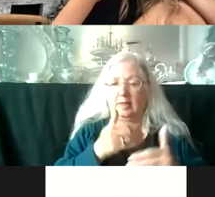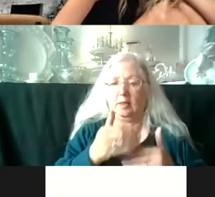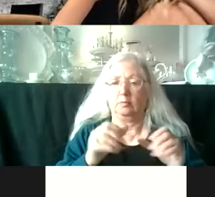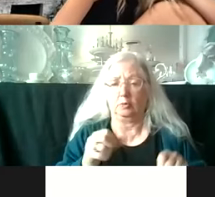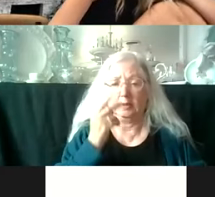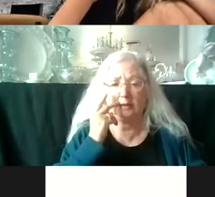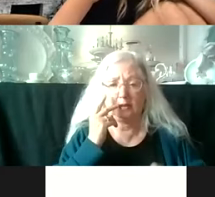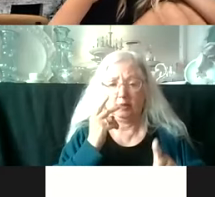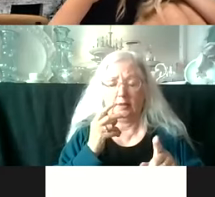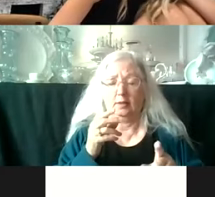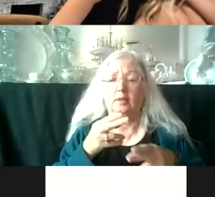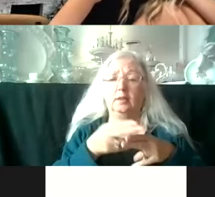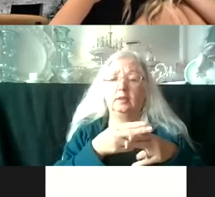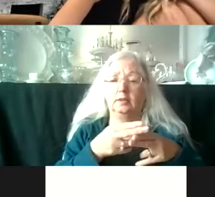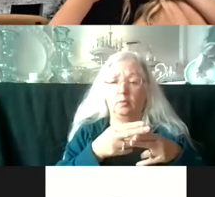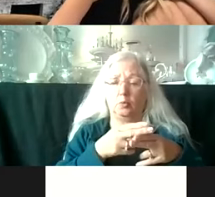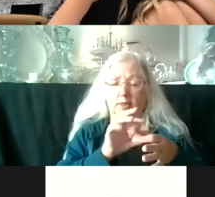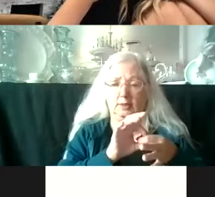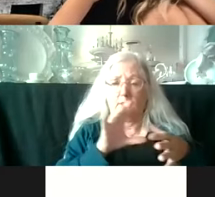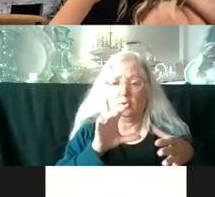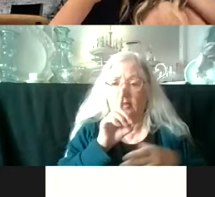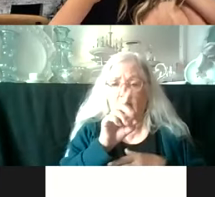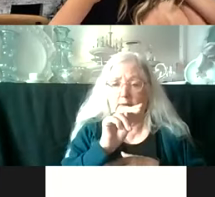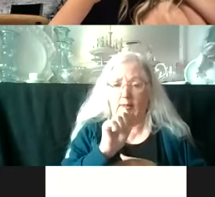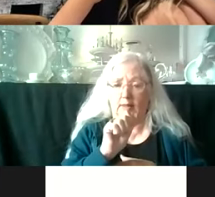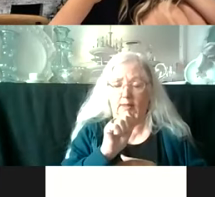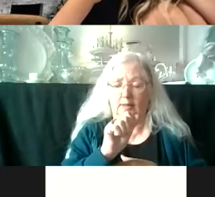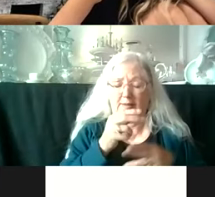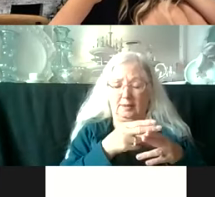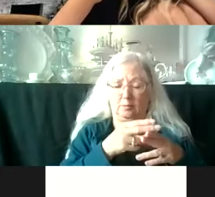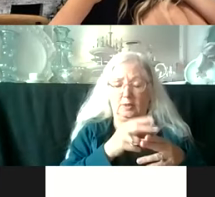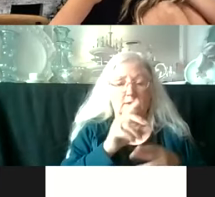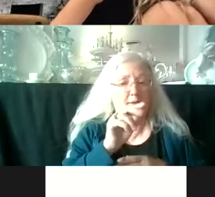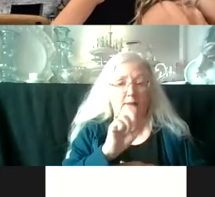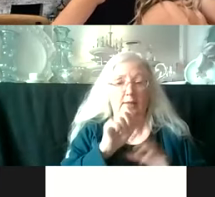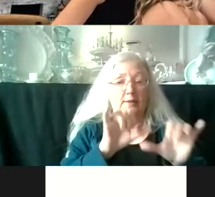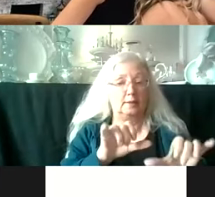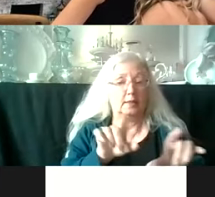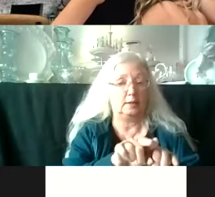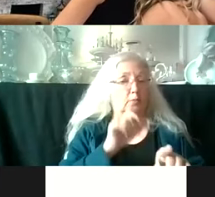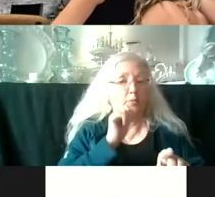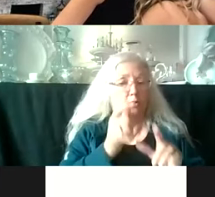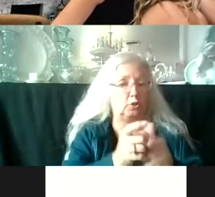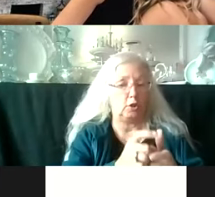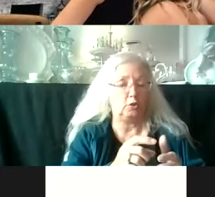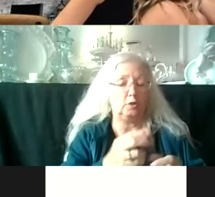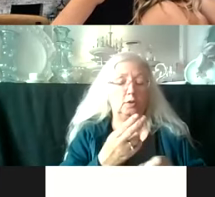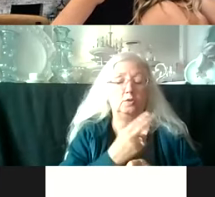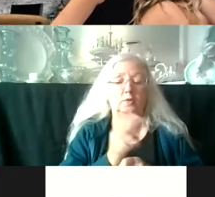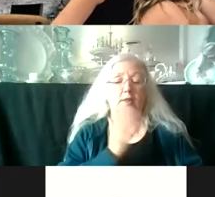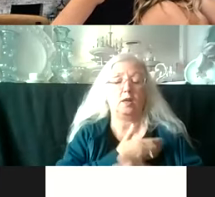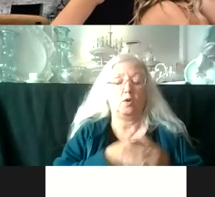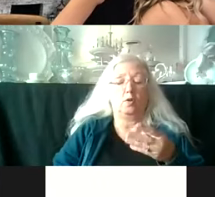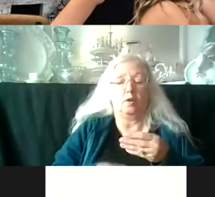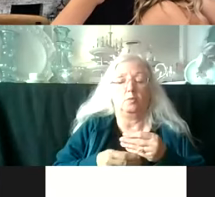we are temporarily separating the DNA. The DNA is unchanged, but we're using our complementary base